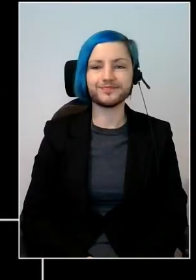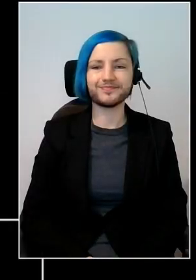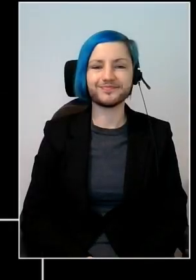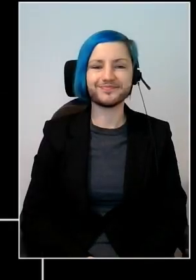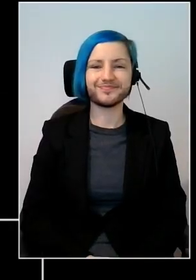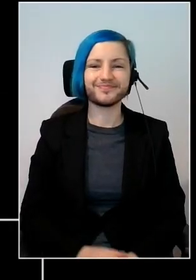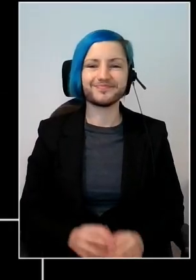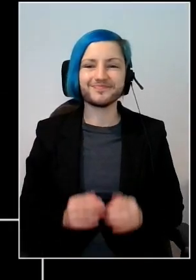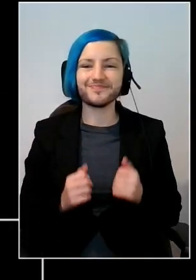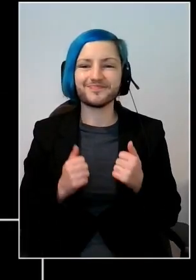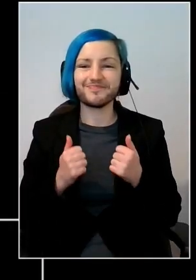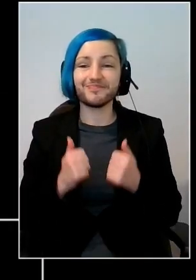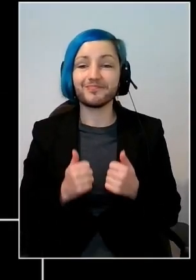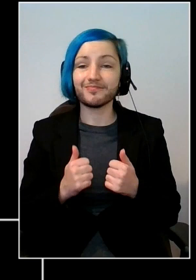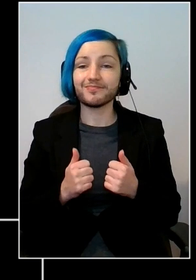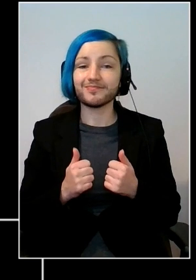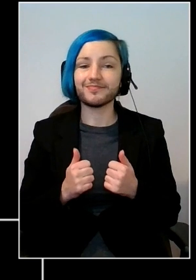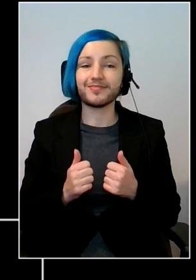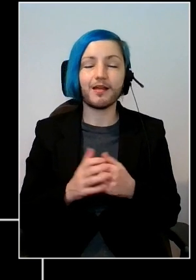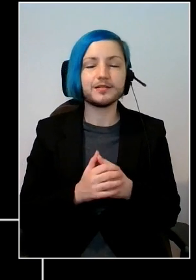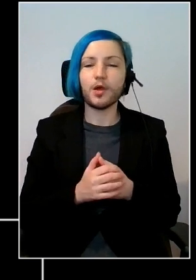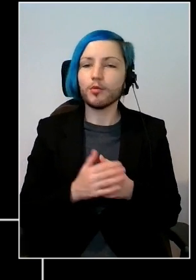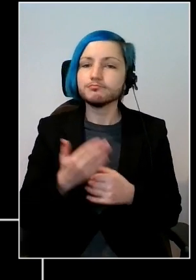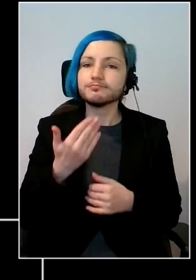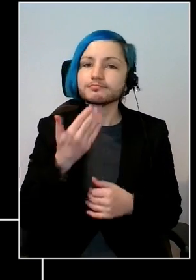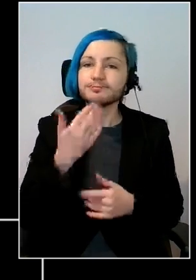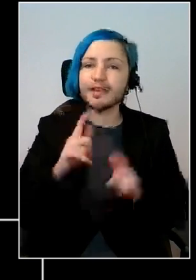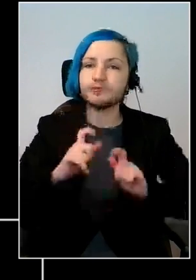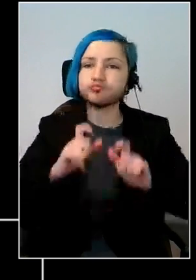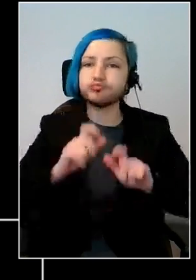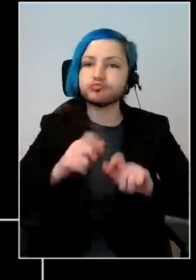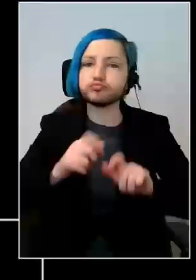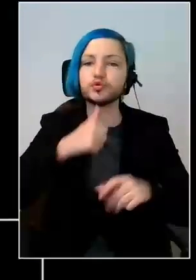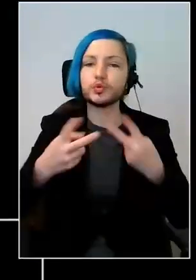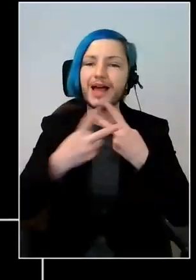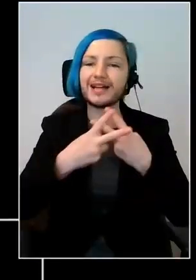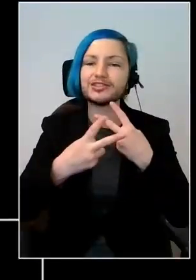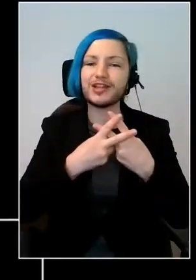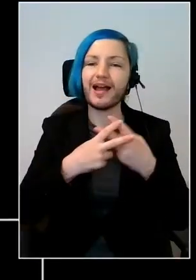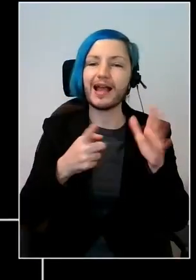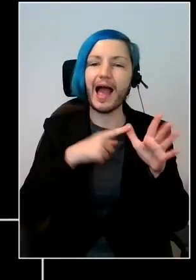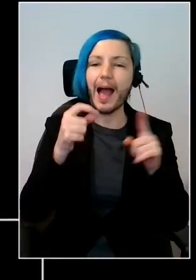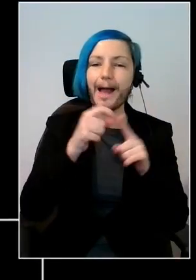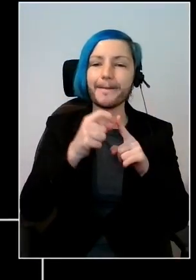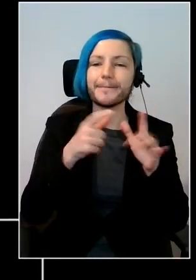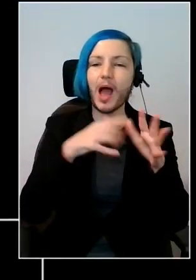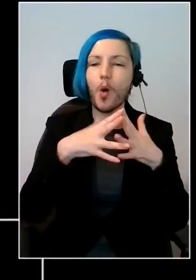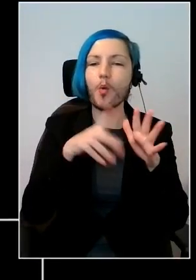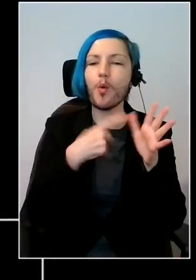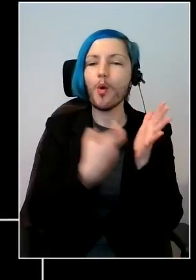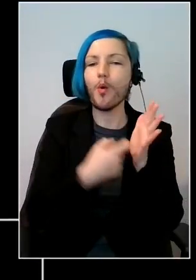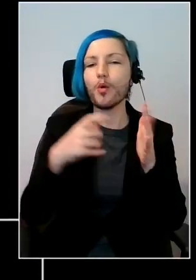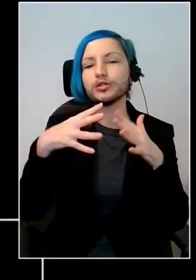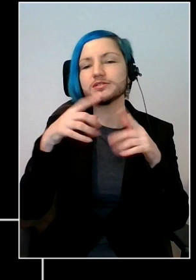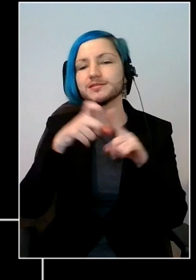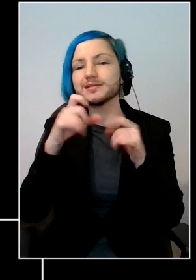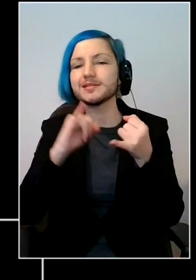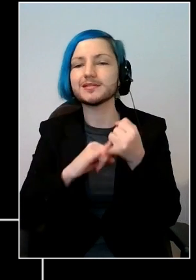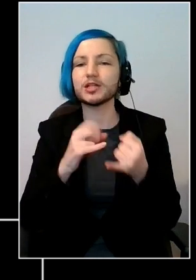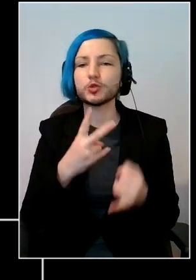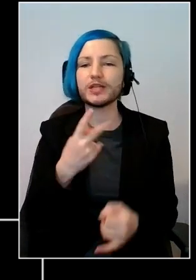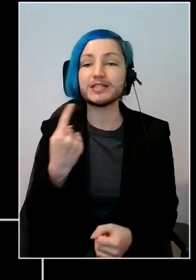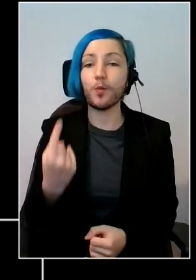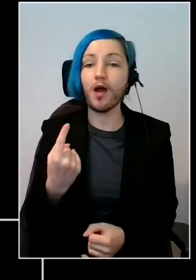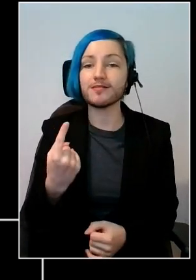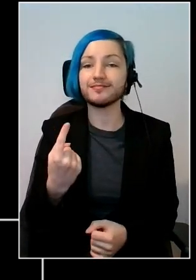Keep your congratulations and messages coming in using the hashtag AppAwards21 on social media. Now, next up is the Lloyds Banking